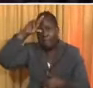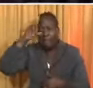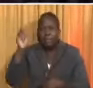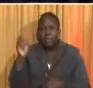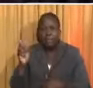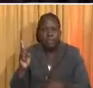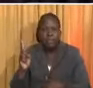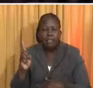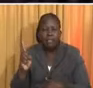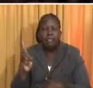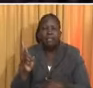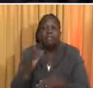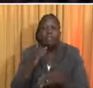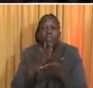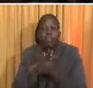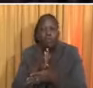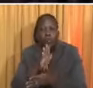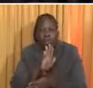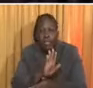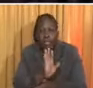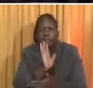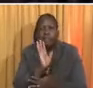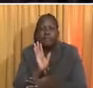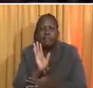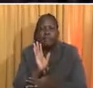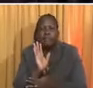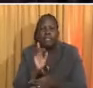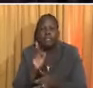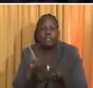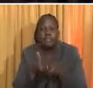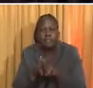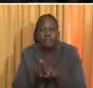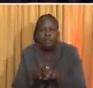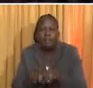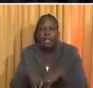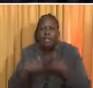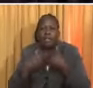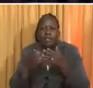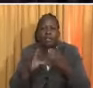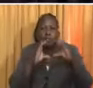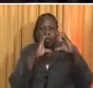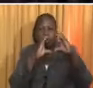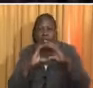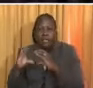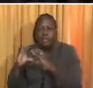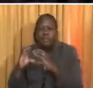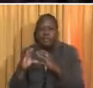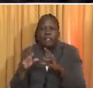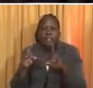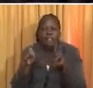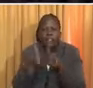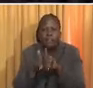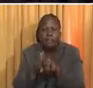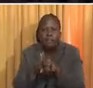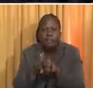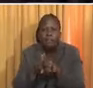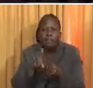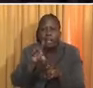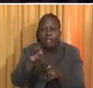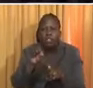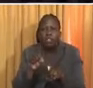political opponent, Honorable Odinga, with whom he had recently engaged in fiercest and bare-knuckle political